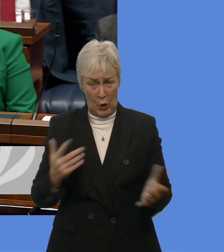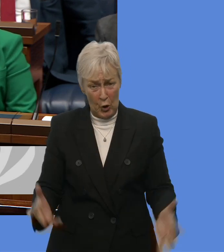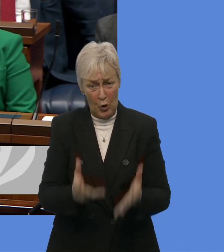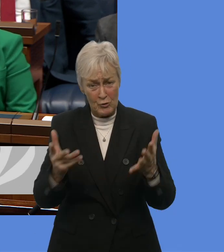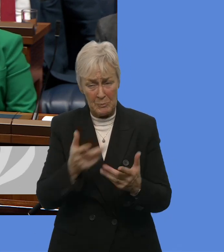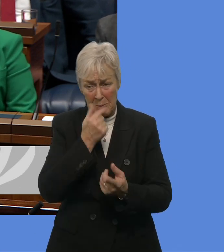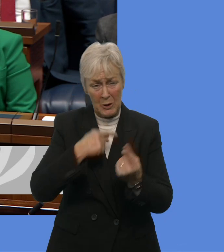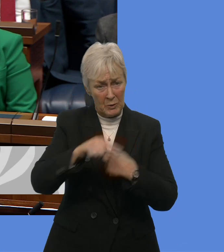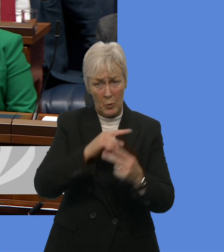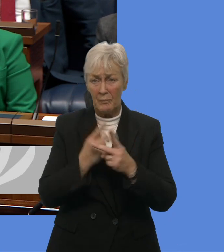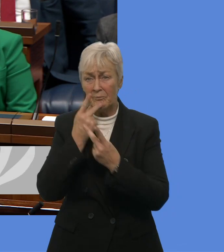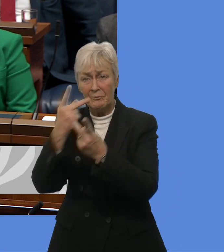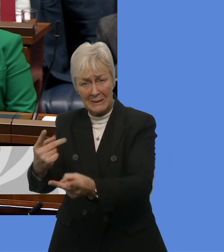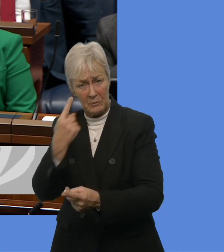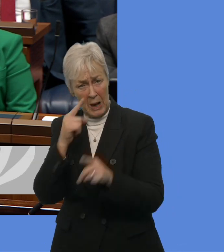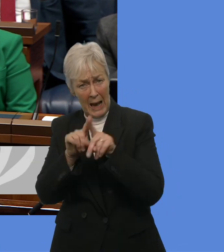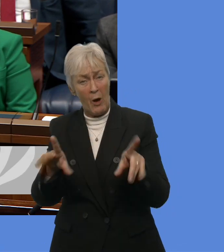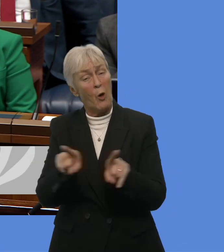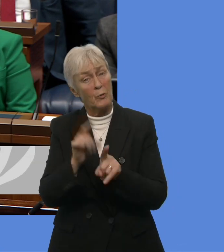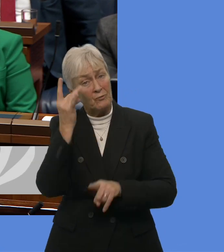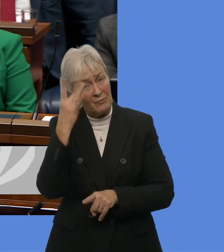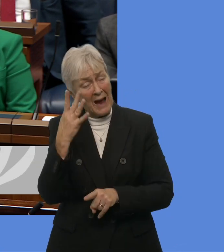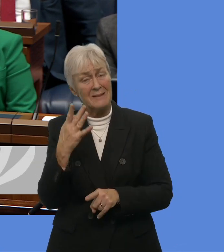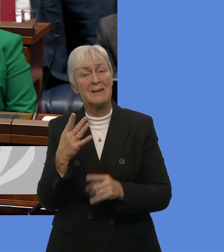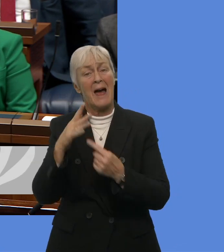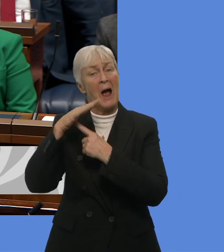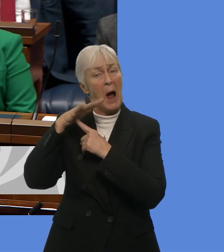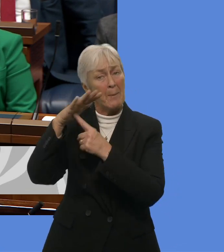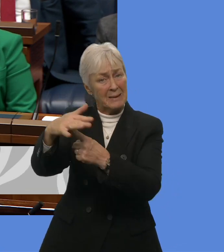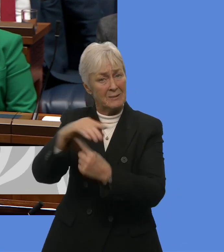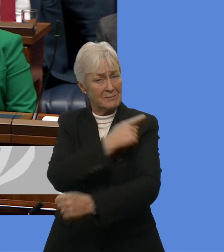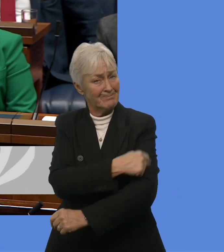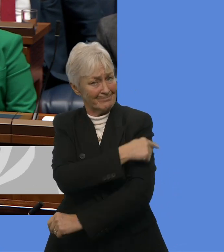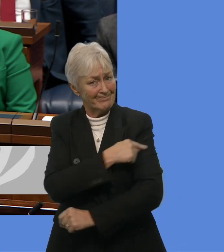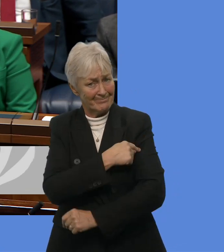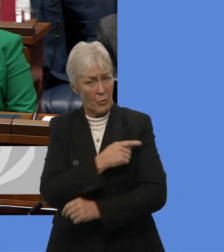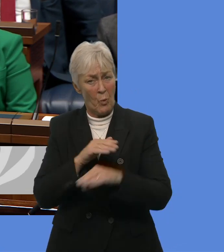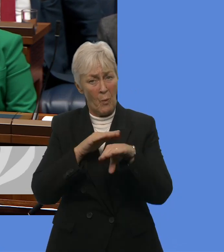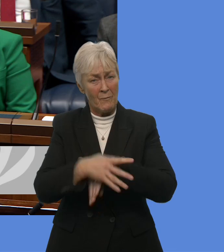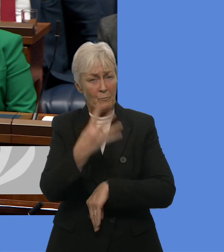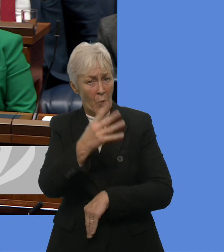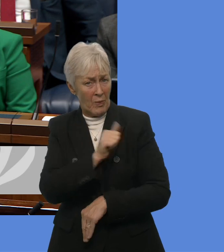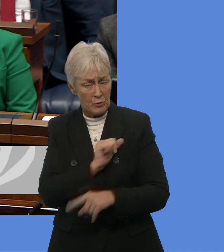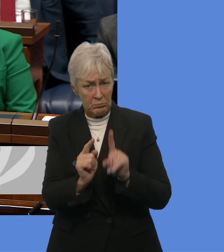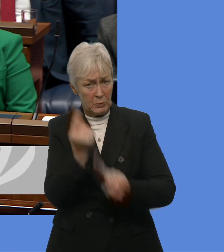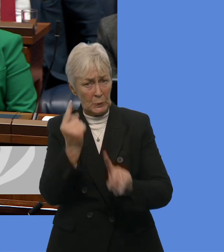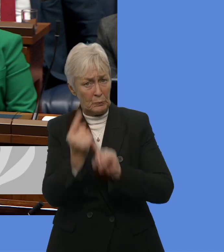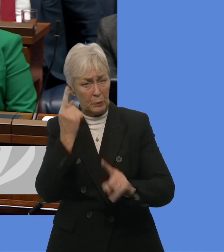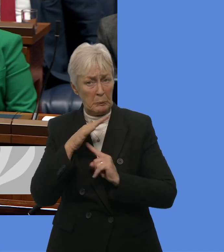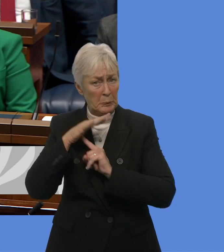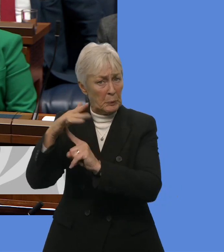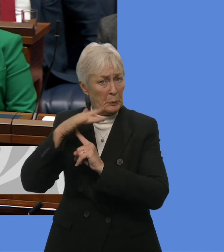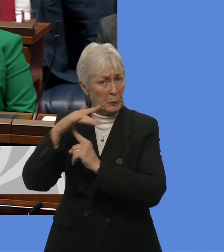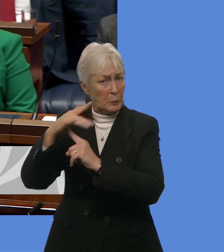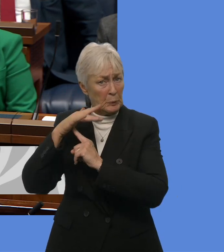go down and to visit there. And of course, the air ambulance, having been called out over 4,000 times since they took up a